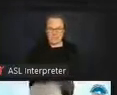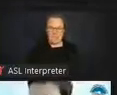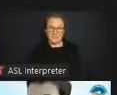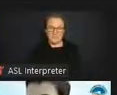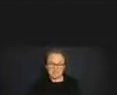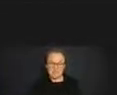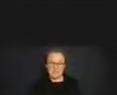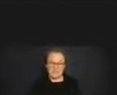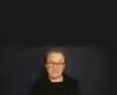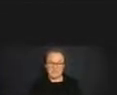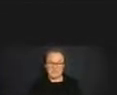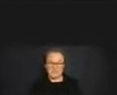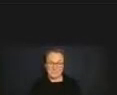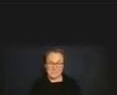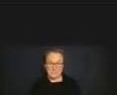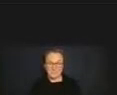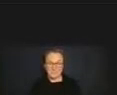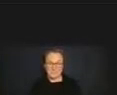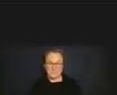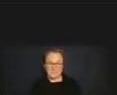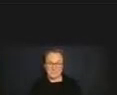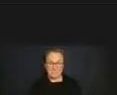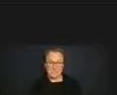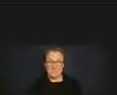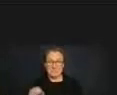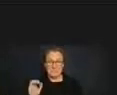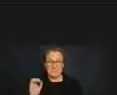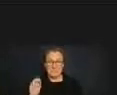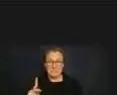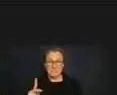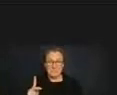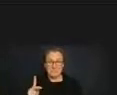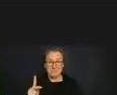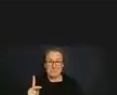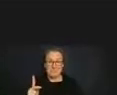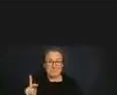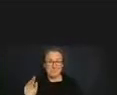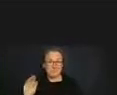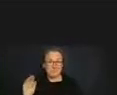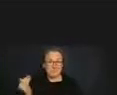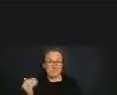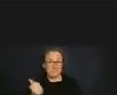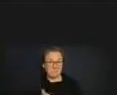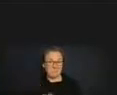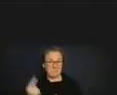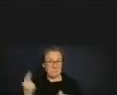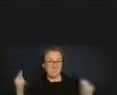Okay. I think we are all regathering here in our common area.